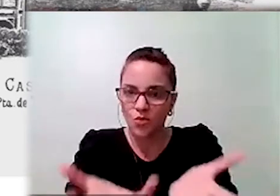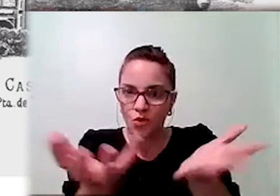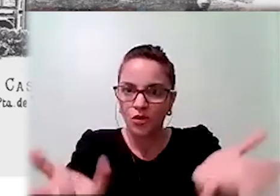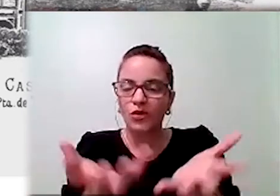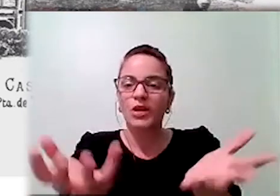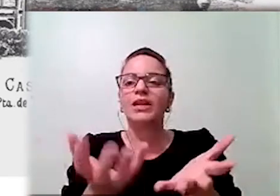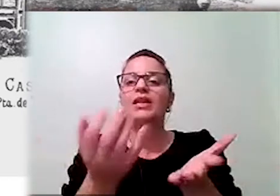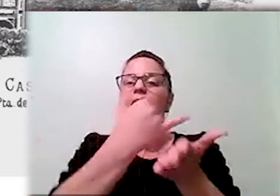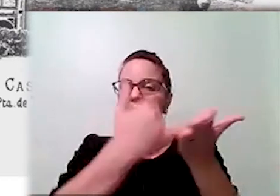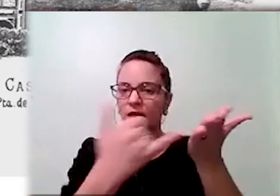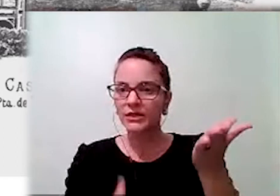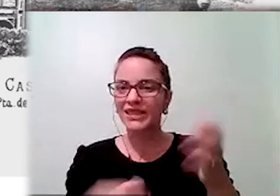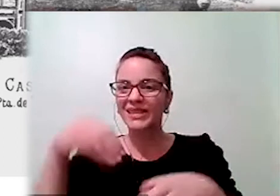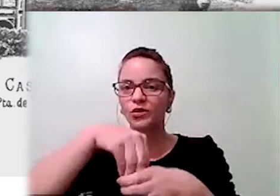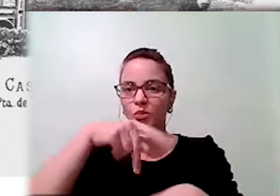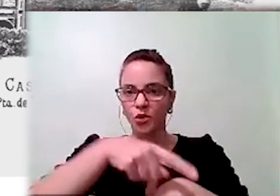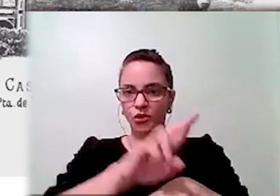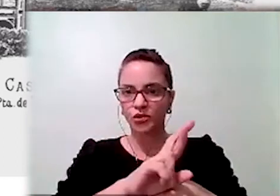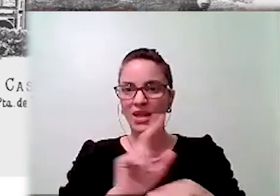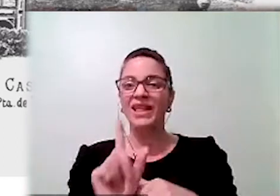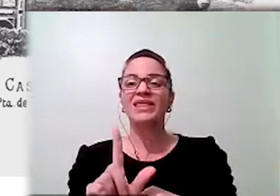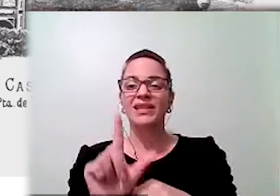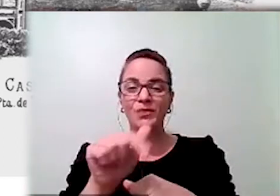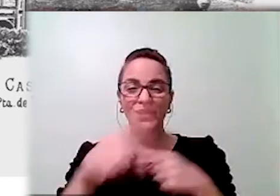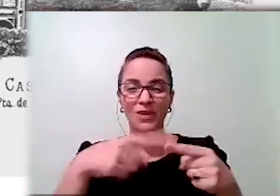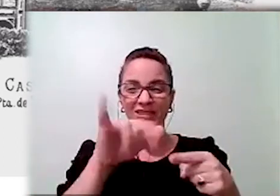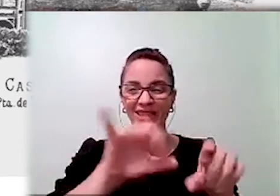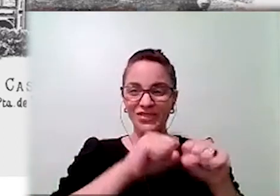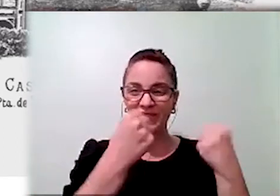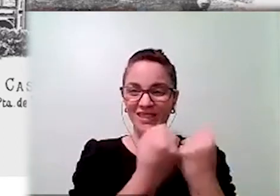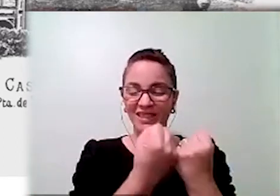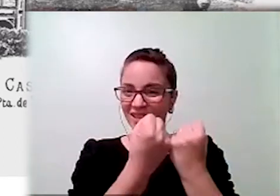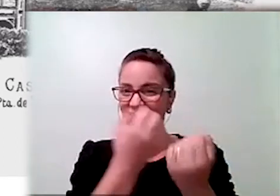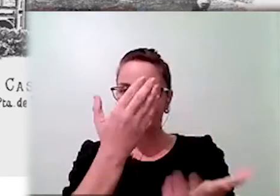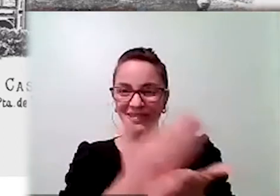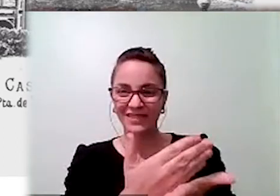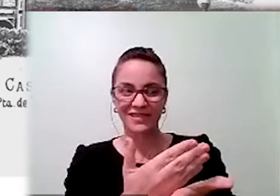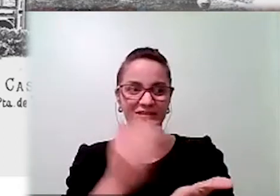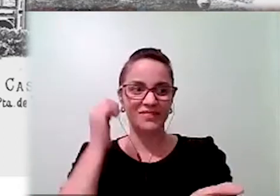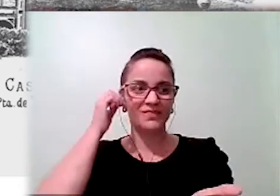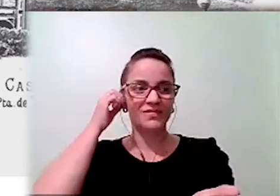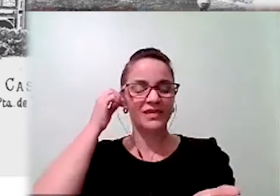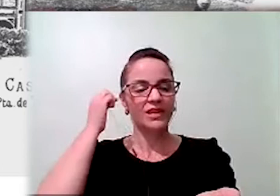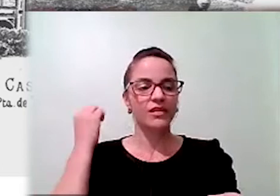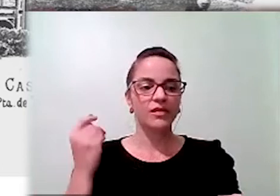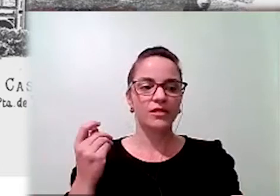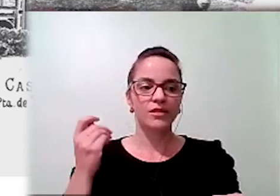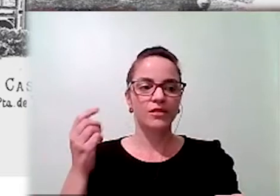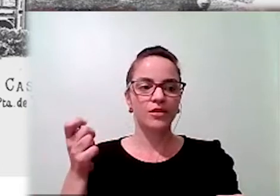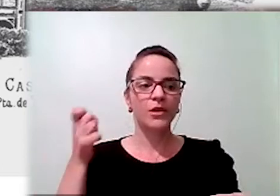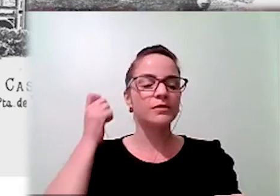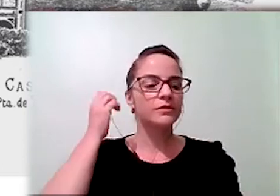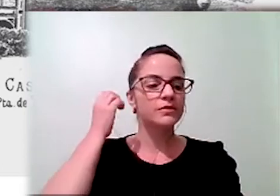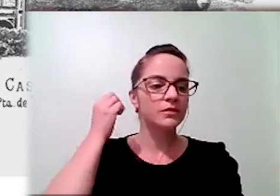exhibitions. After the disappearance of the society around 1898, its artworks will go to